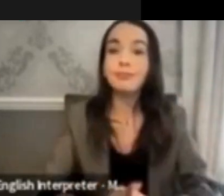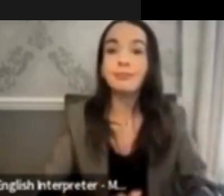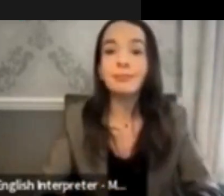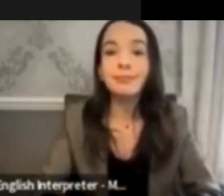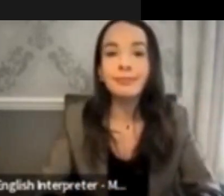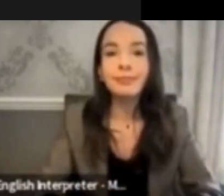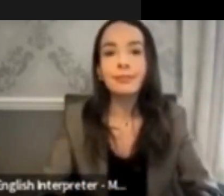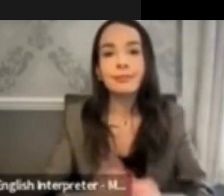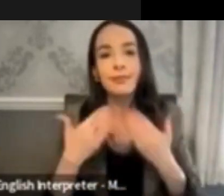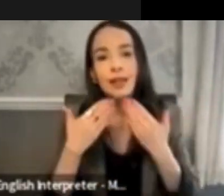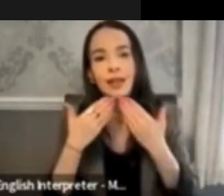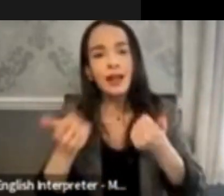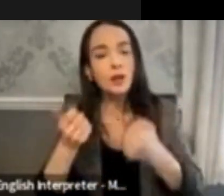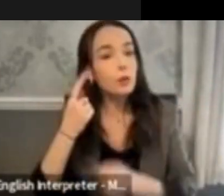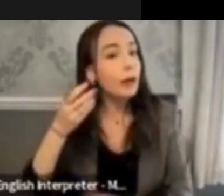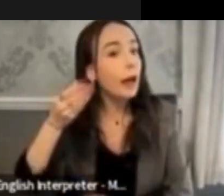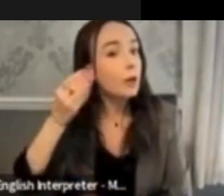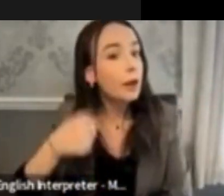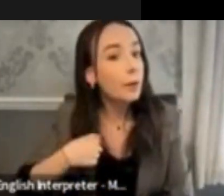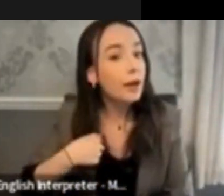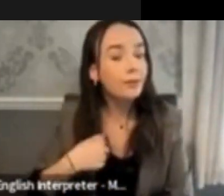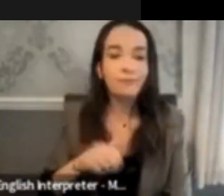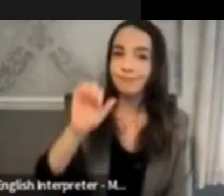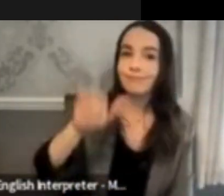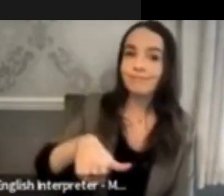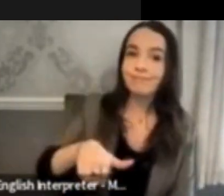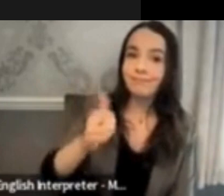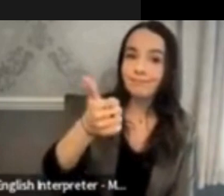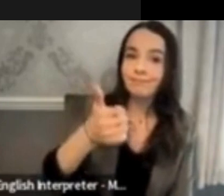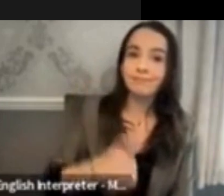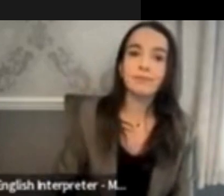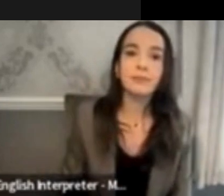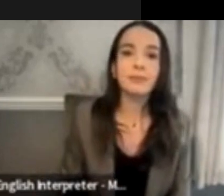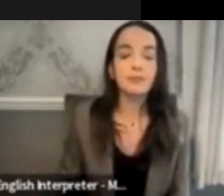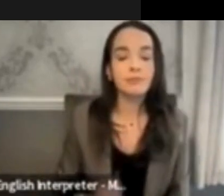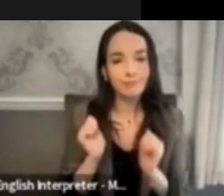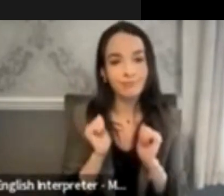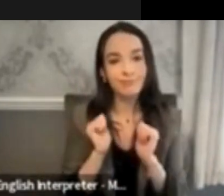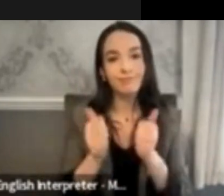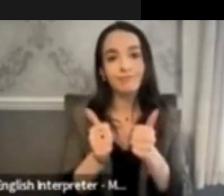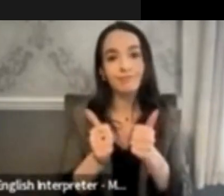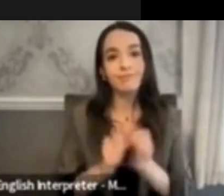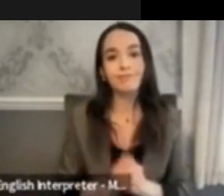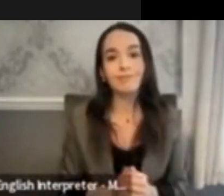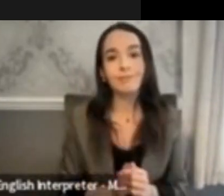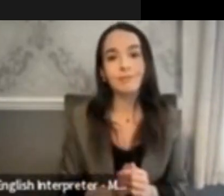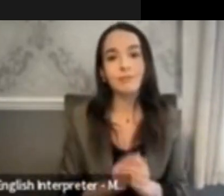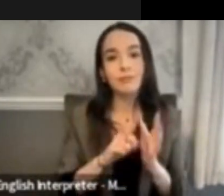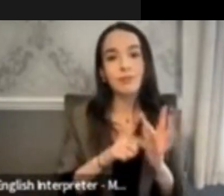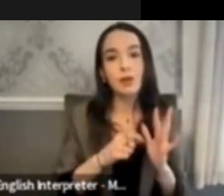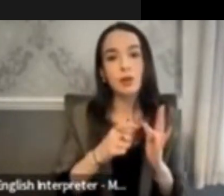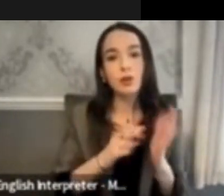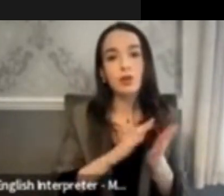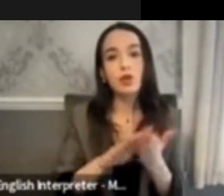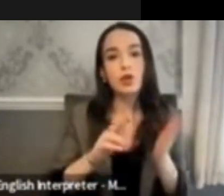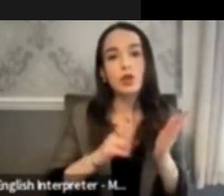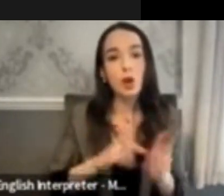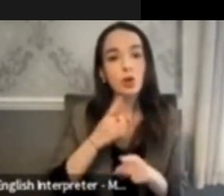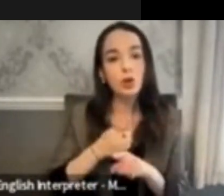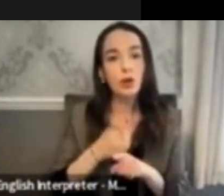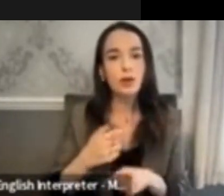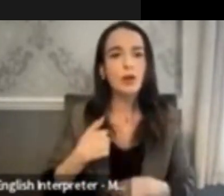Thanks, Hannah. Can you hear me? Yes. Excellent. So my question is,